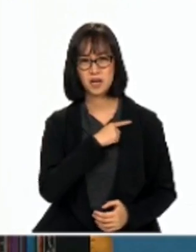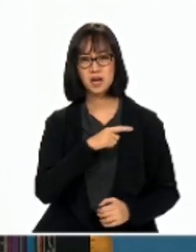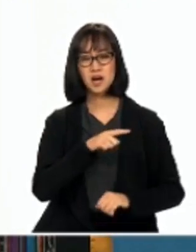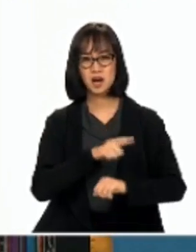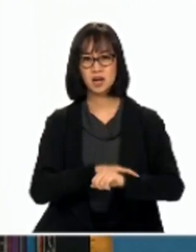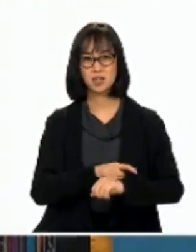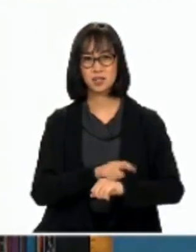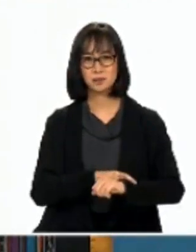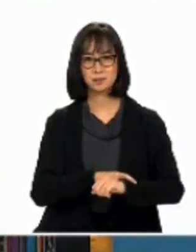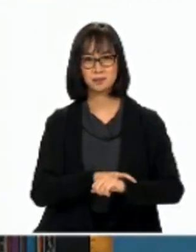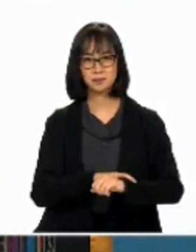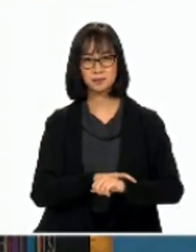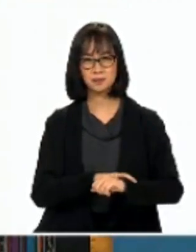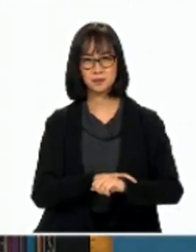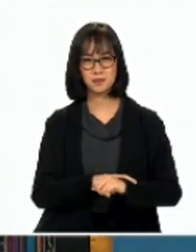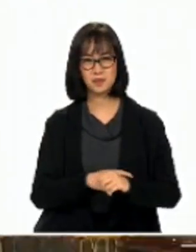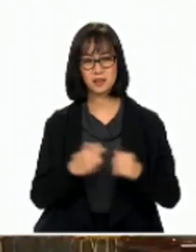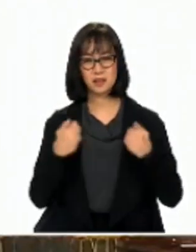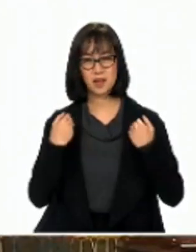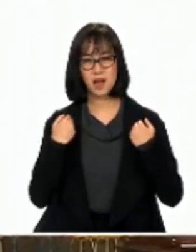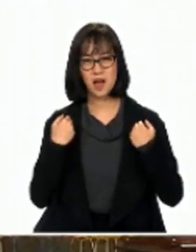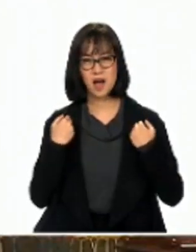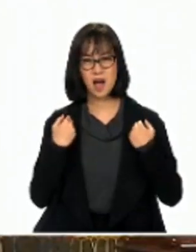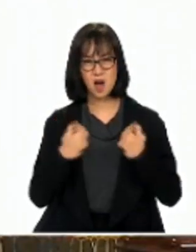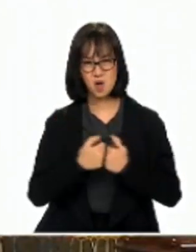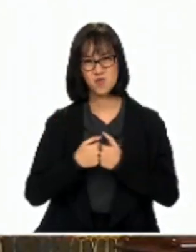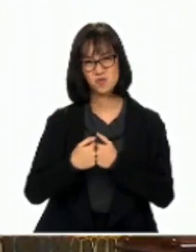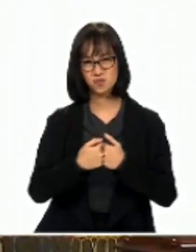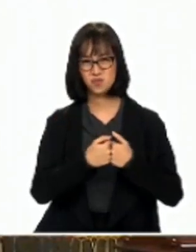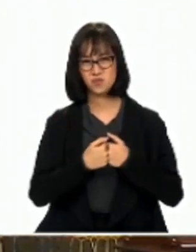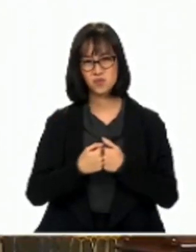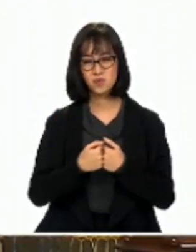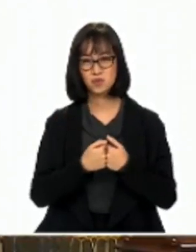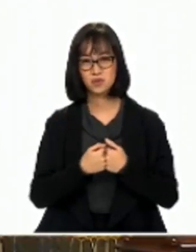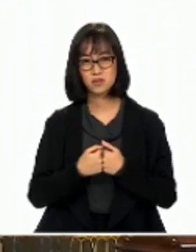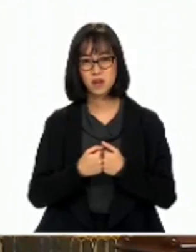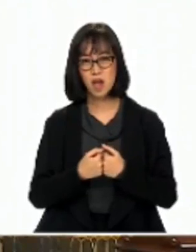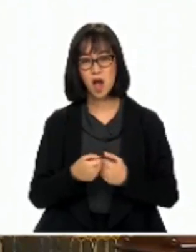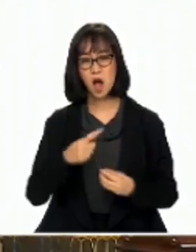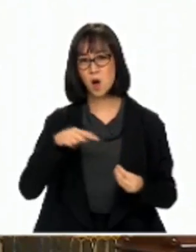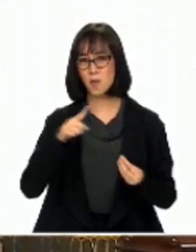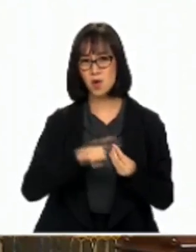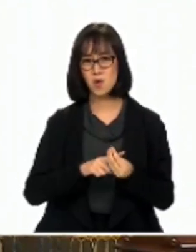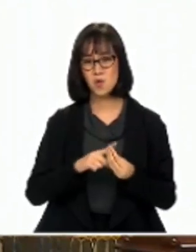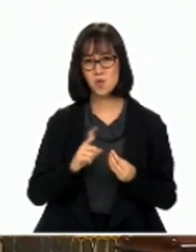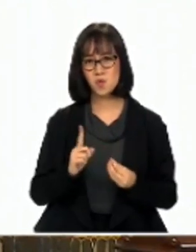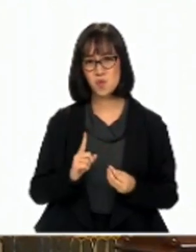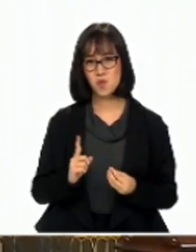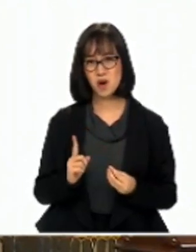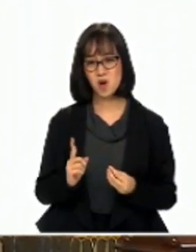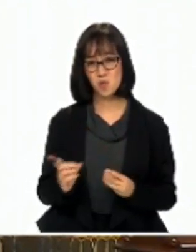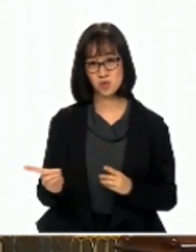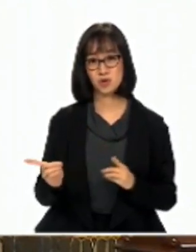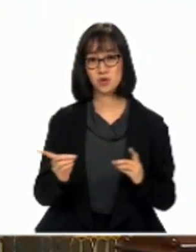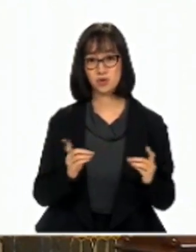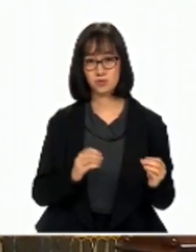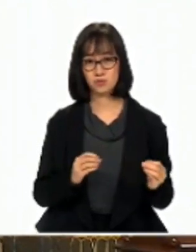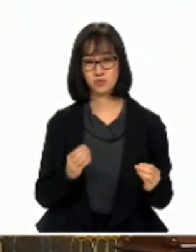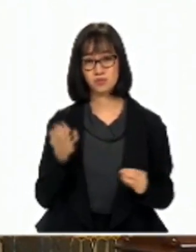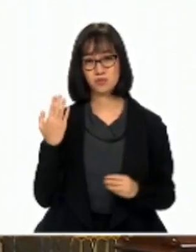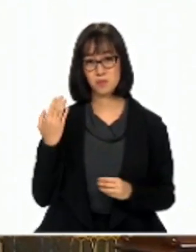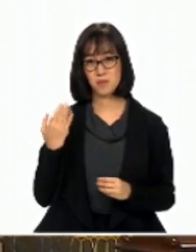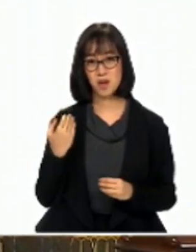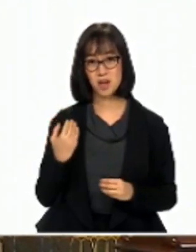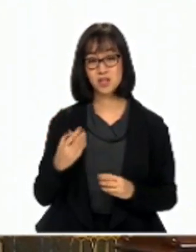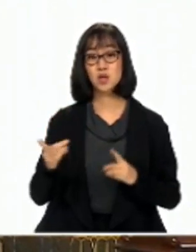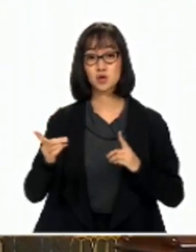consequences. The consequences of what we did and did not do,